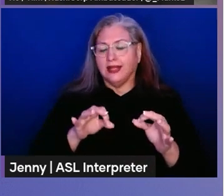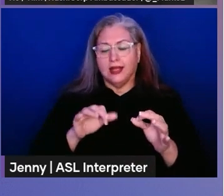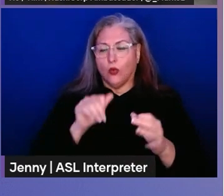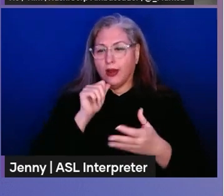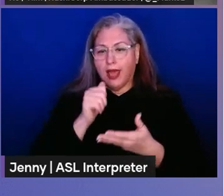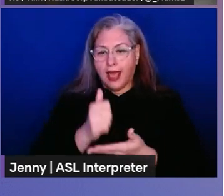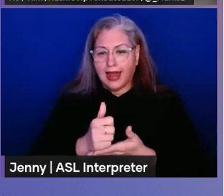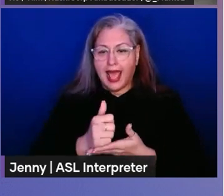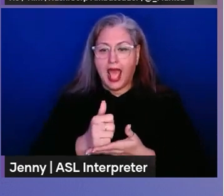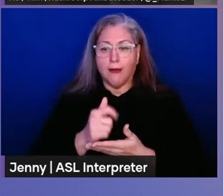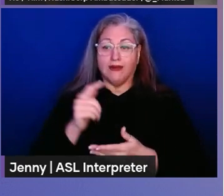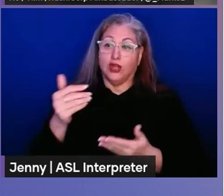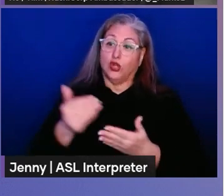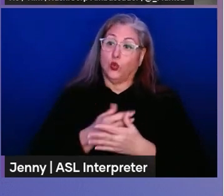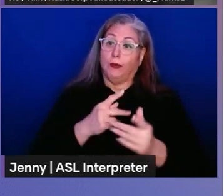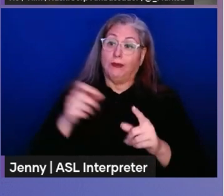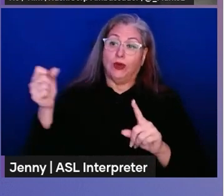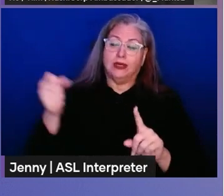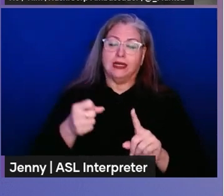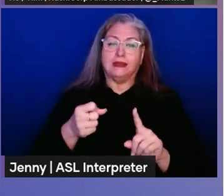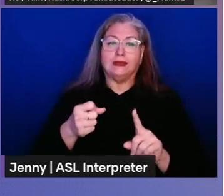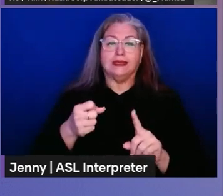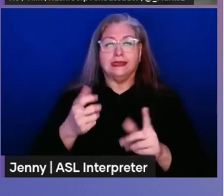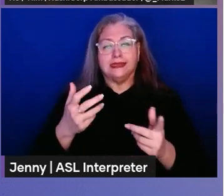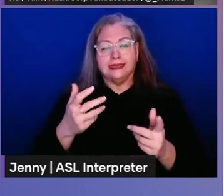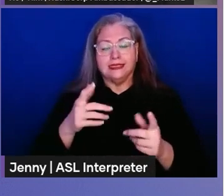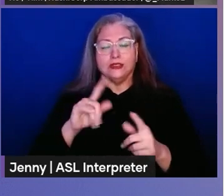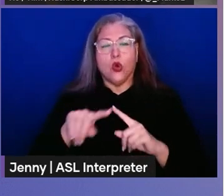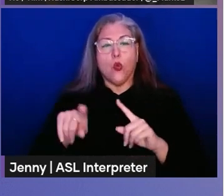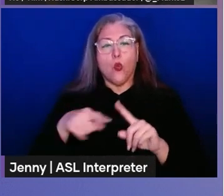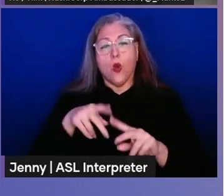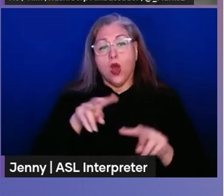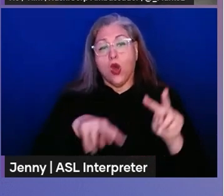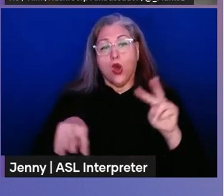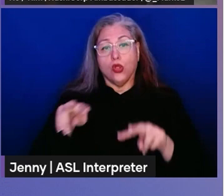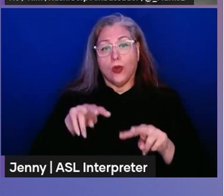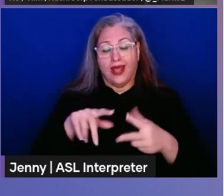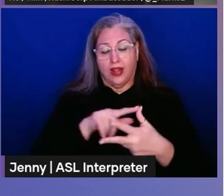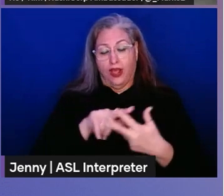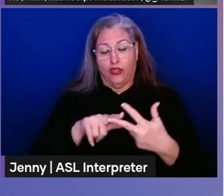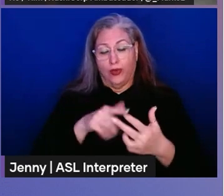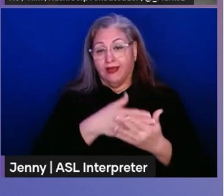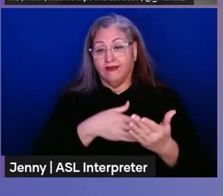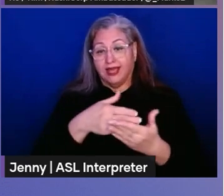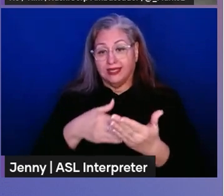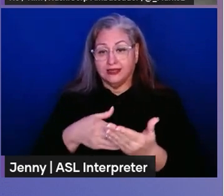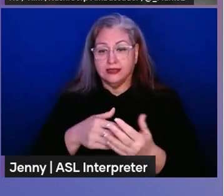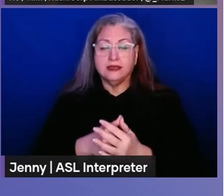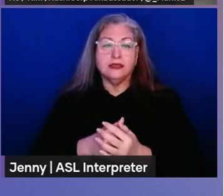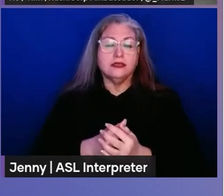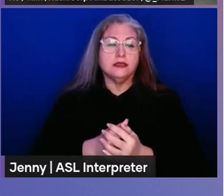new talent in. So, kind of looking at those three phases, I think